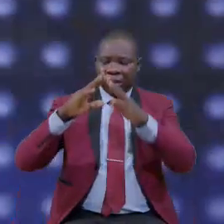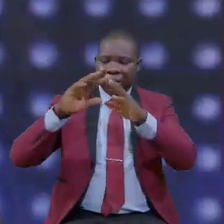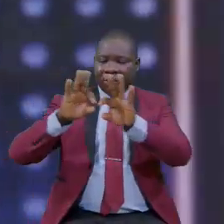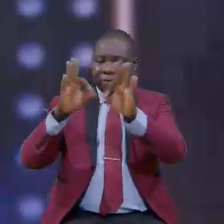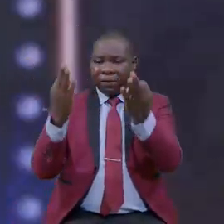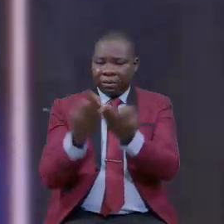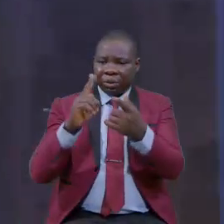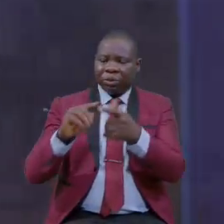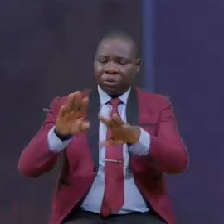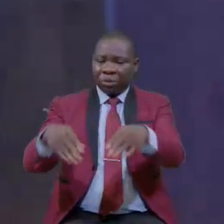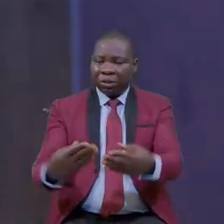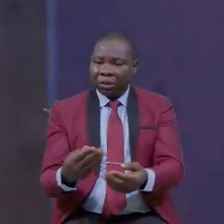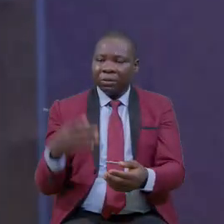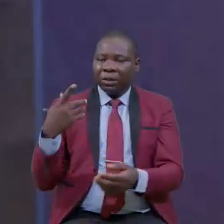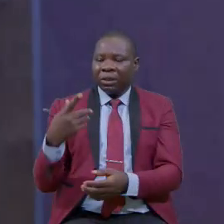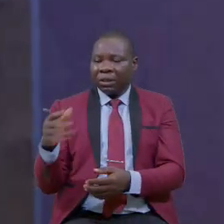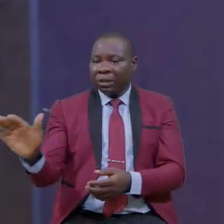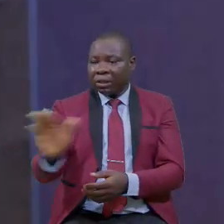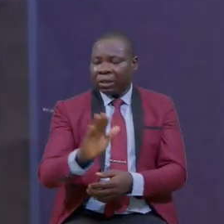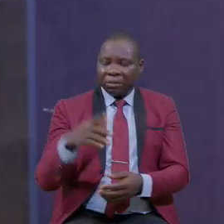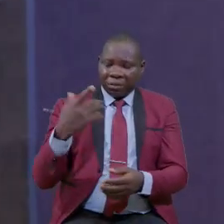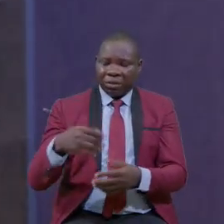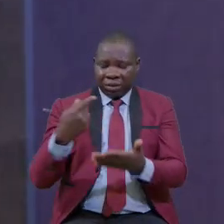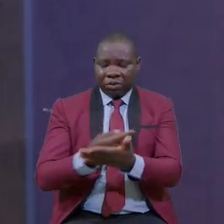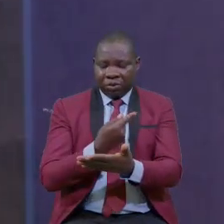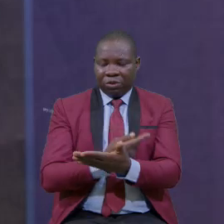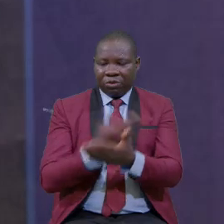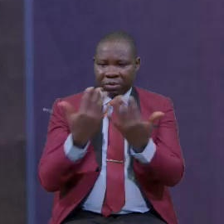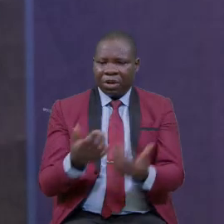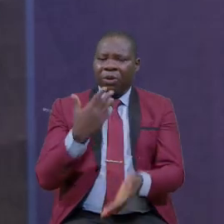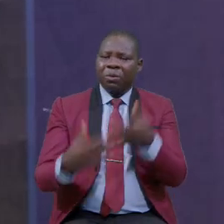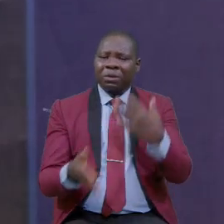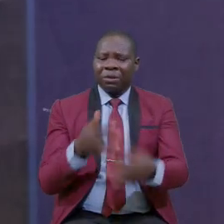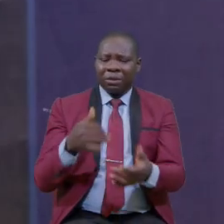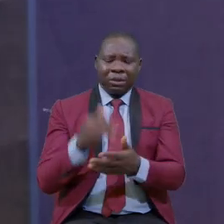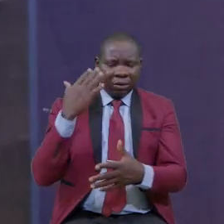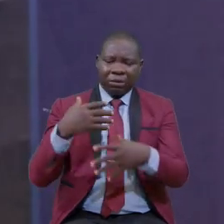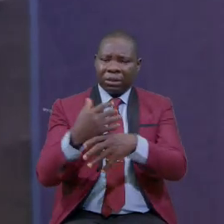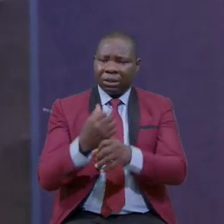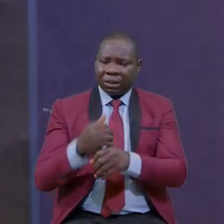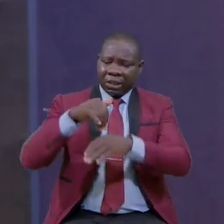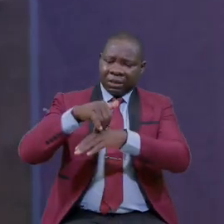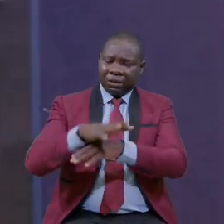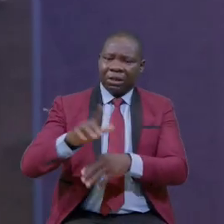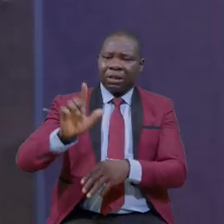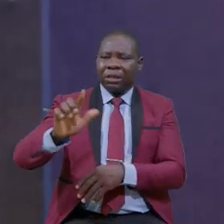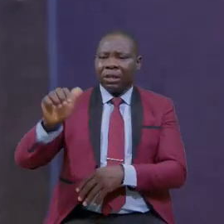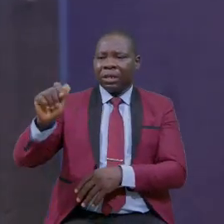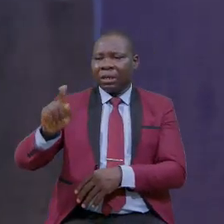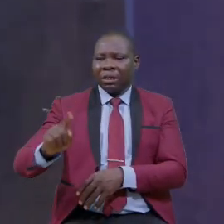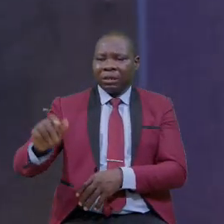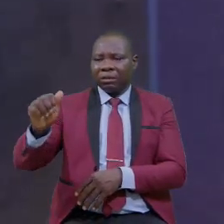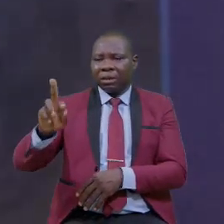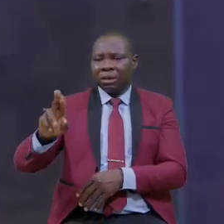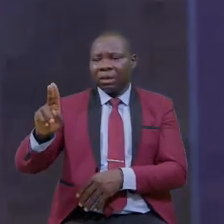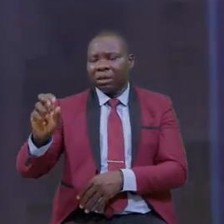Lazarus did you put aside any amount of money I I was sponsor an evangelist I sponsor